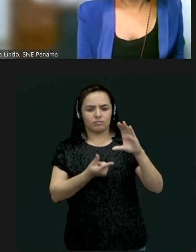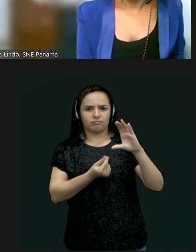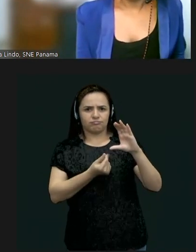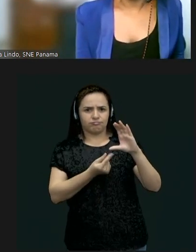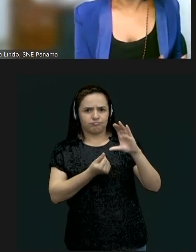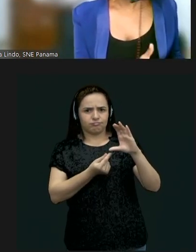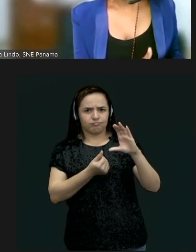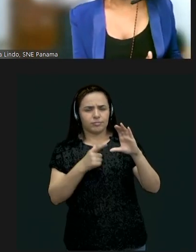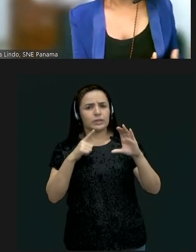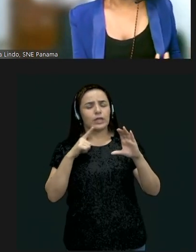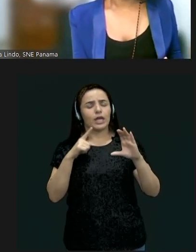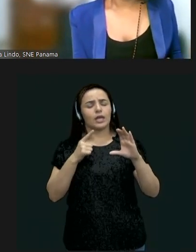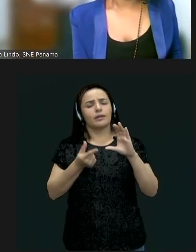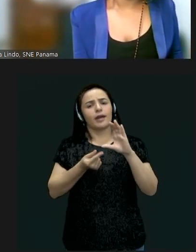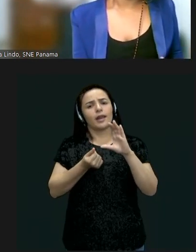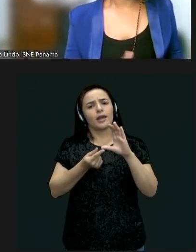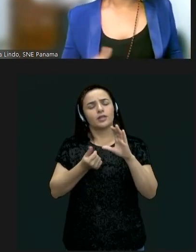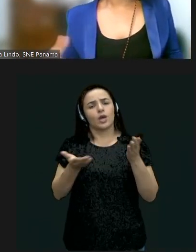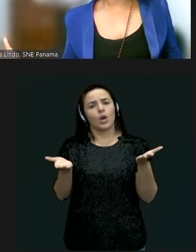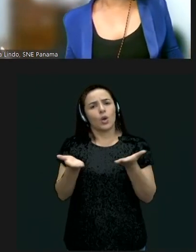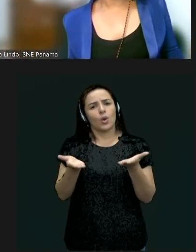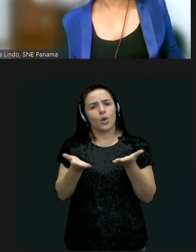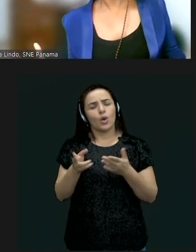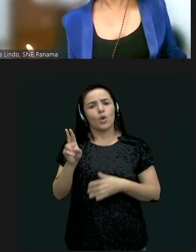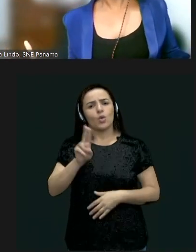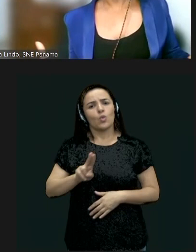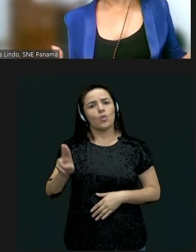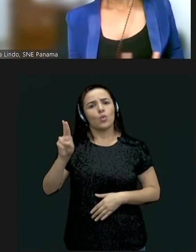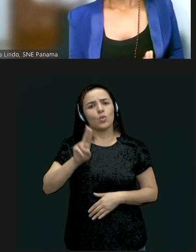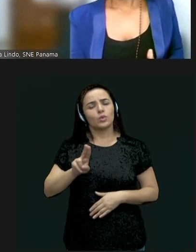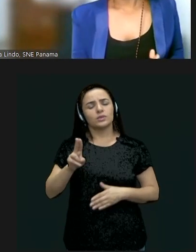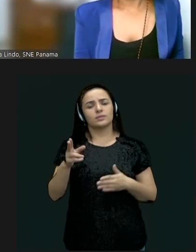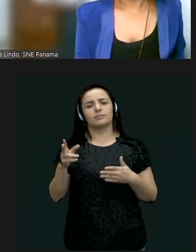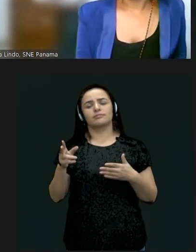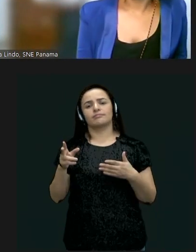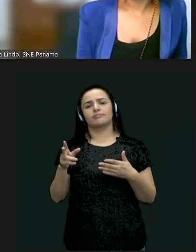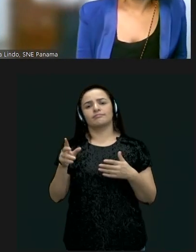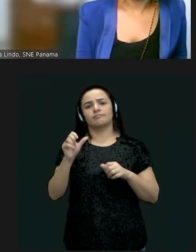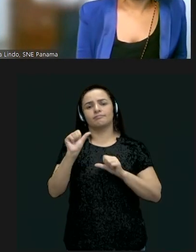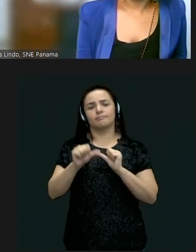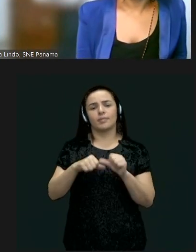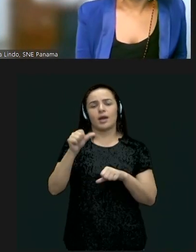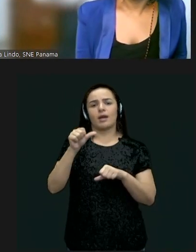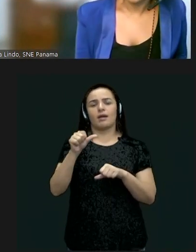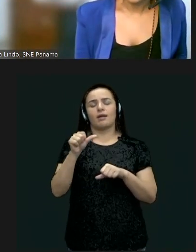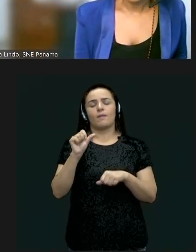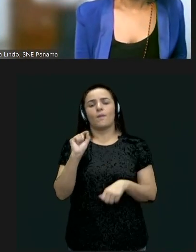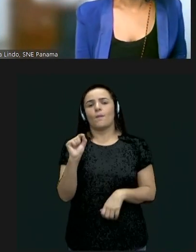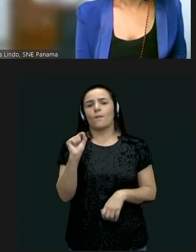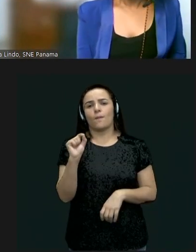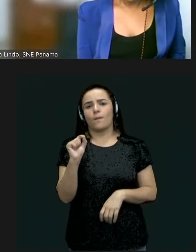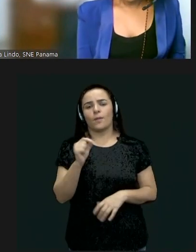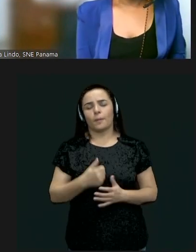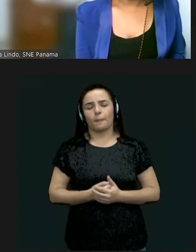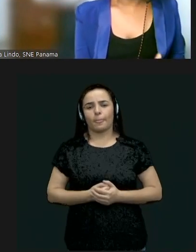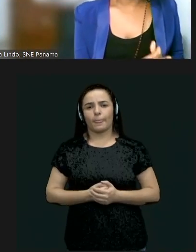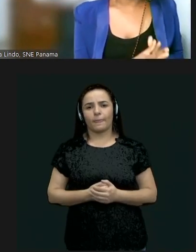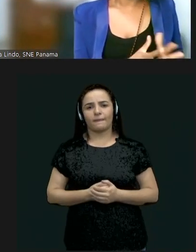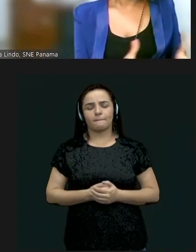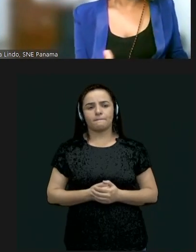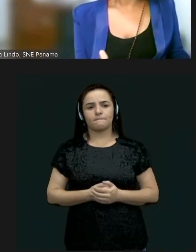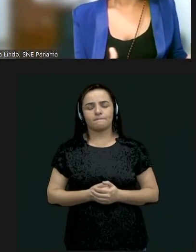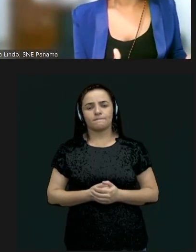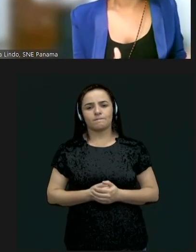and current clients that right now are using the Panama Canal to transport fuels. And as